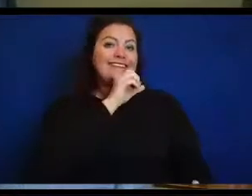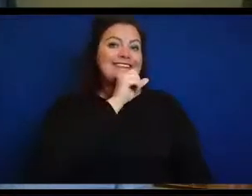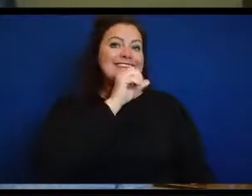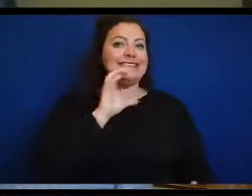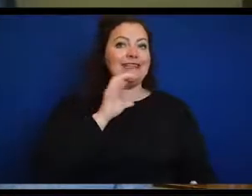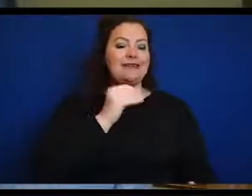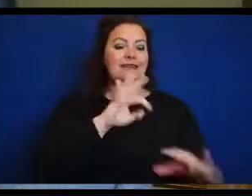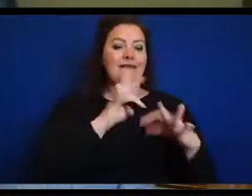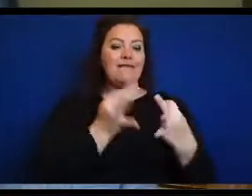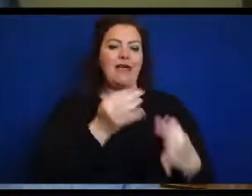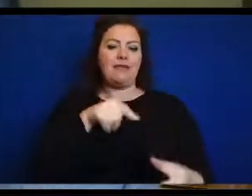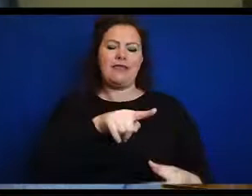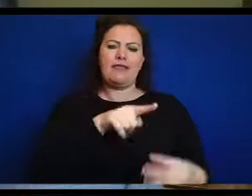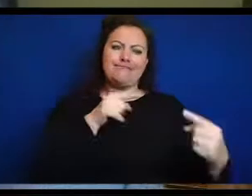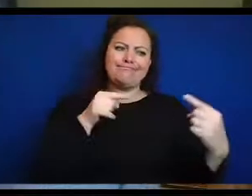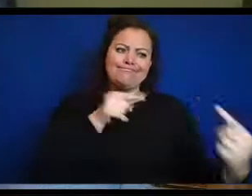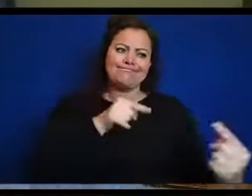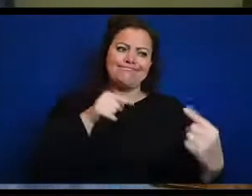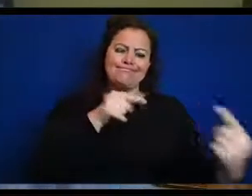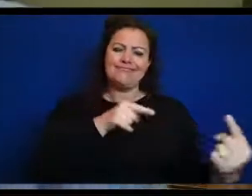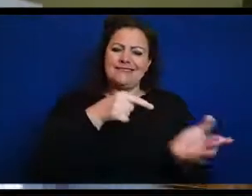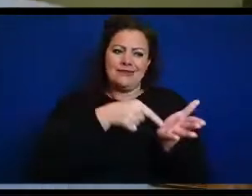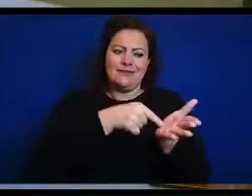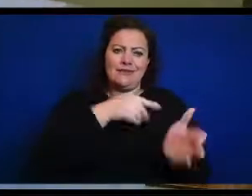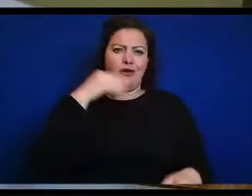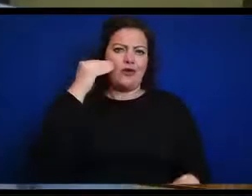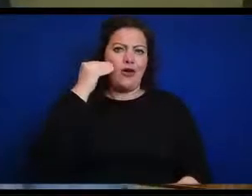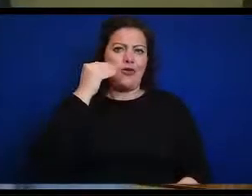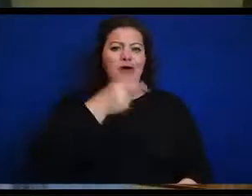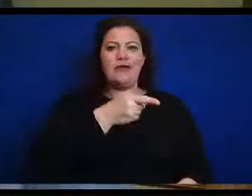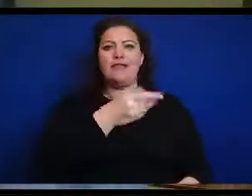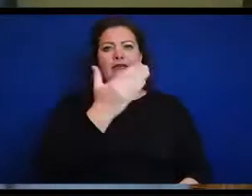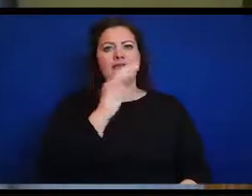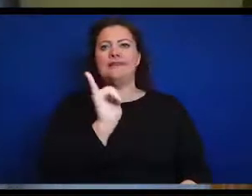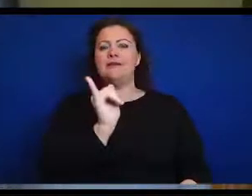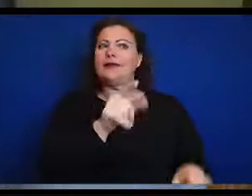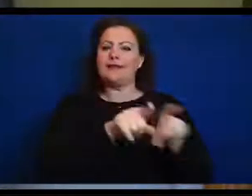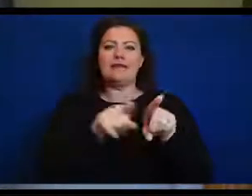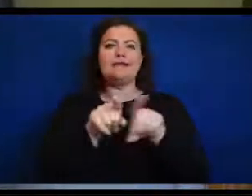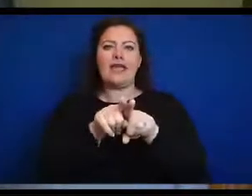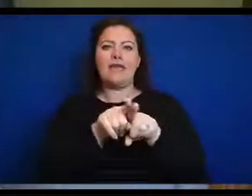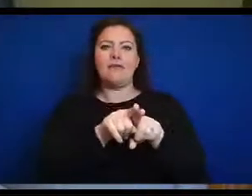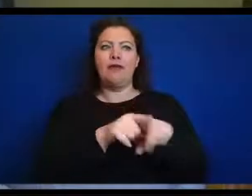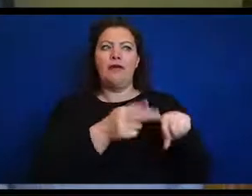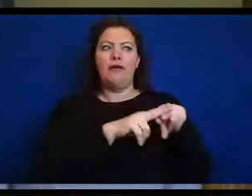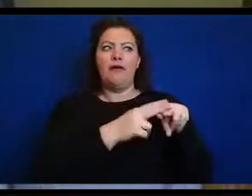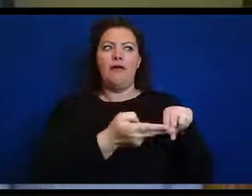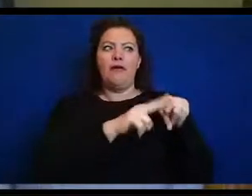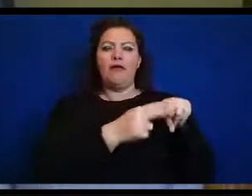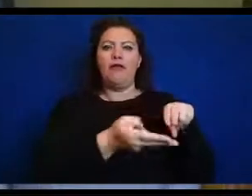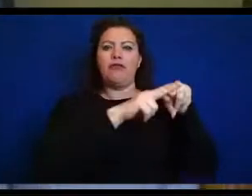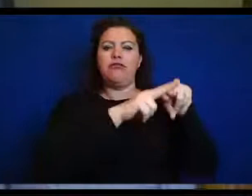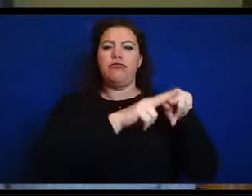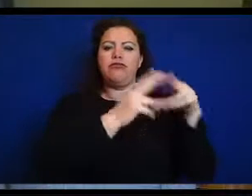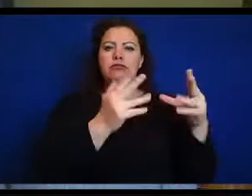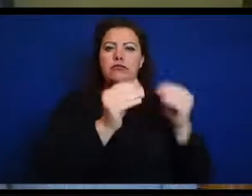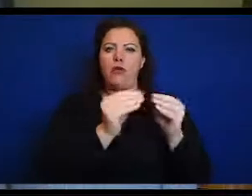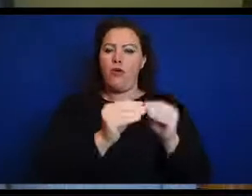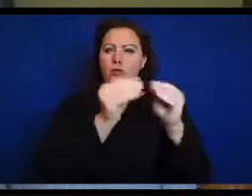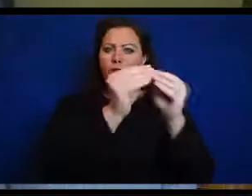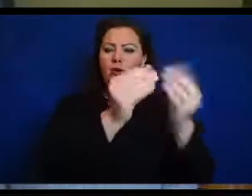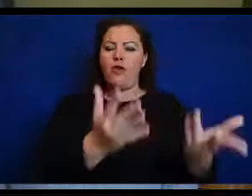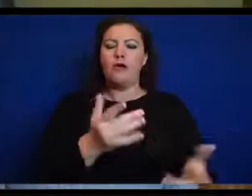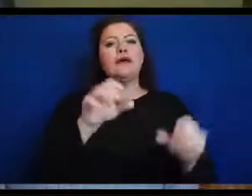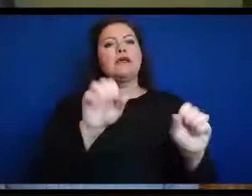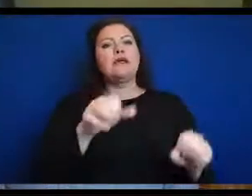who struggle to afford a home seem to be heading in the same direction, higher and higher and higher. Can you talk about the critical